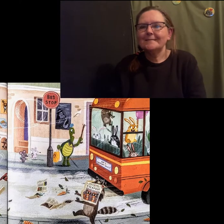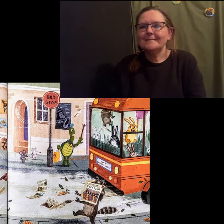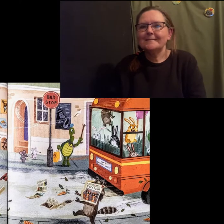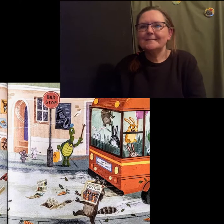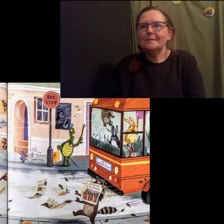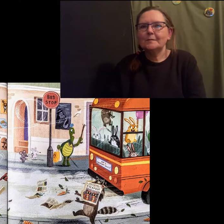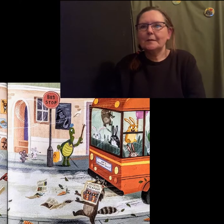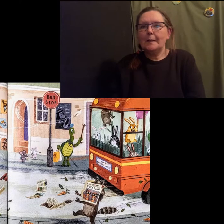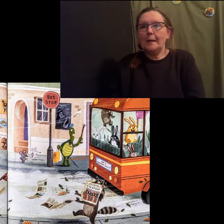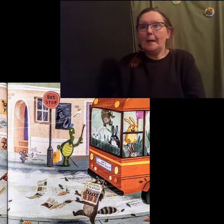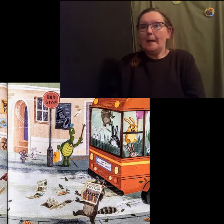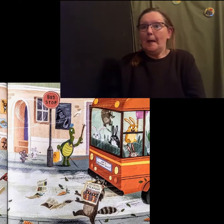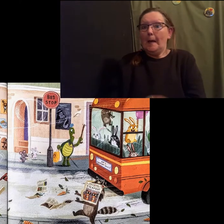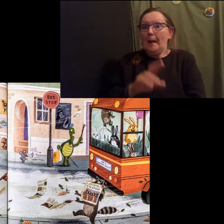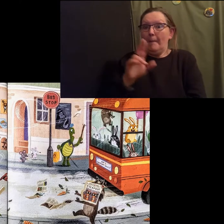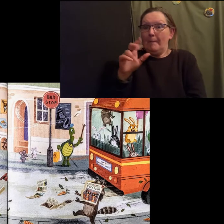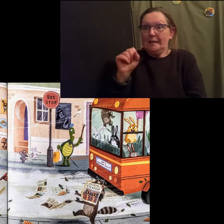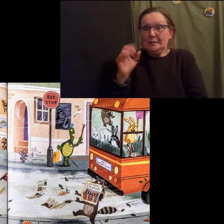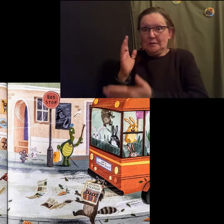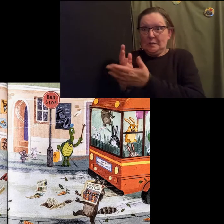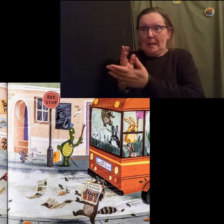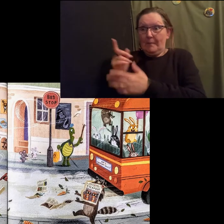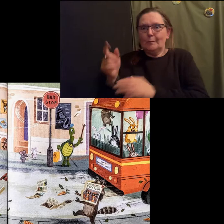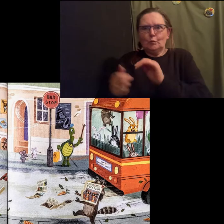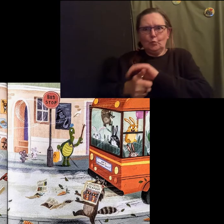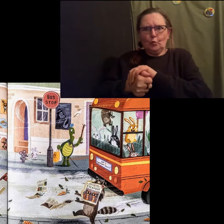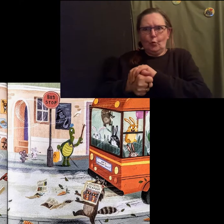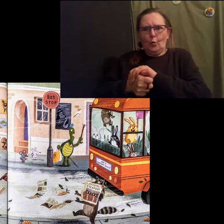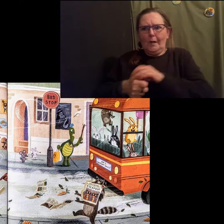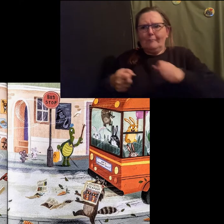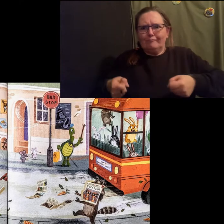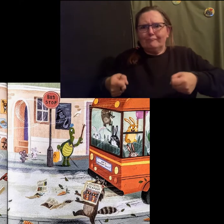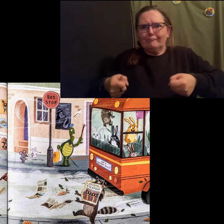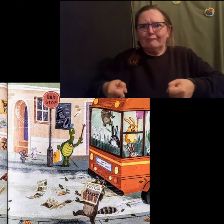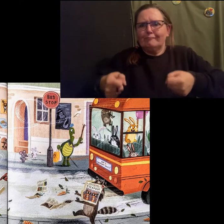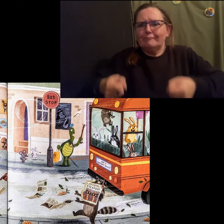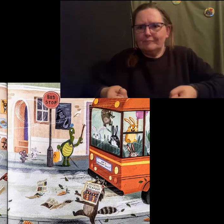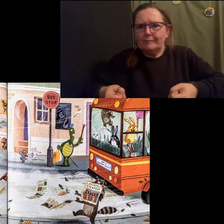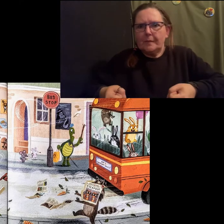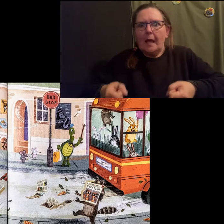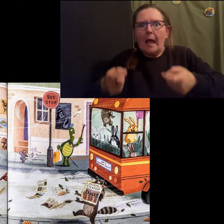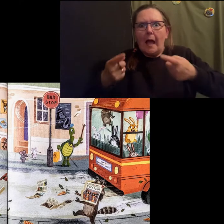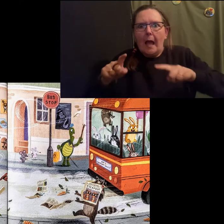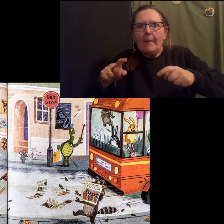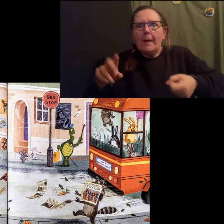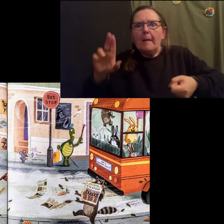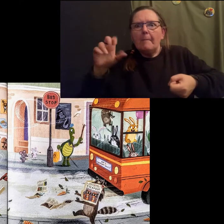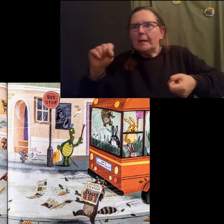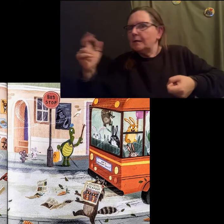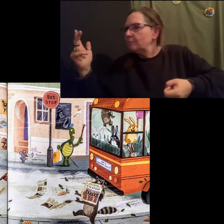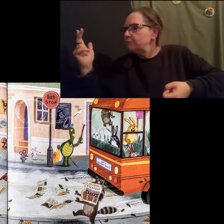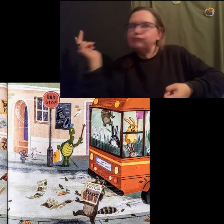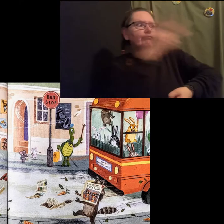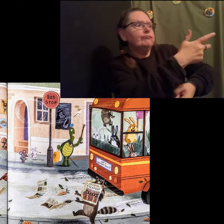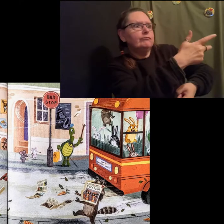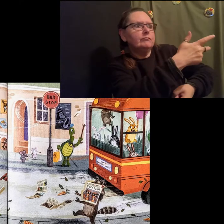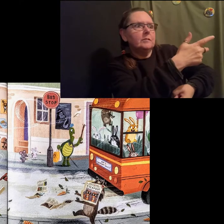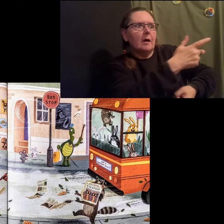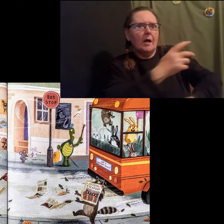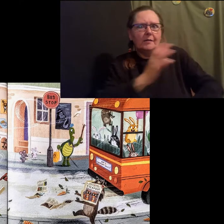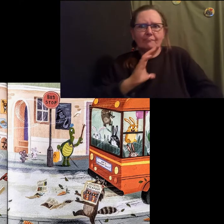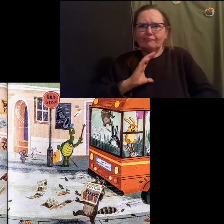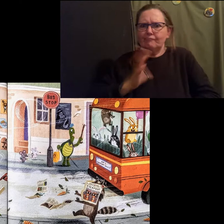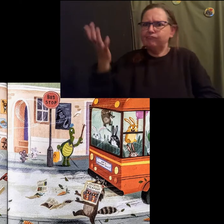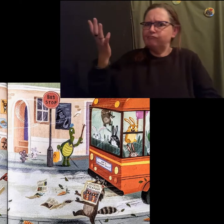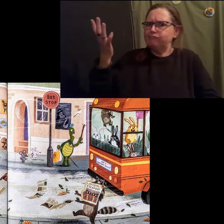There's a turtle at a bus stop, waiting with her shopping. A bus whizzes by her with no signs of